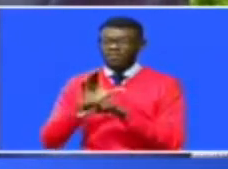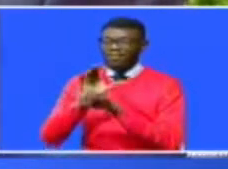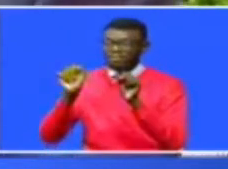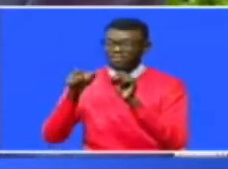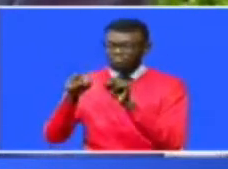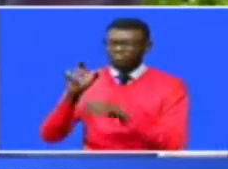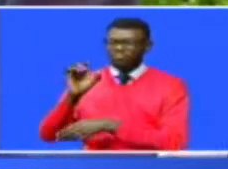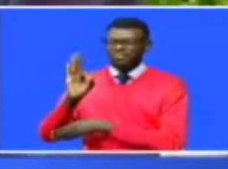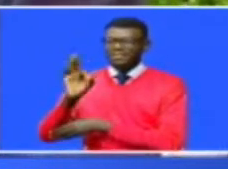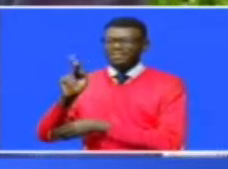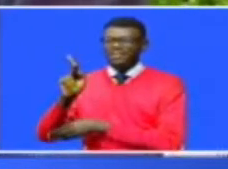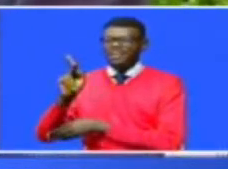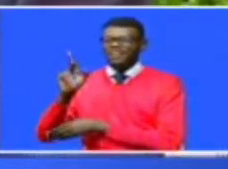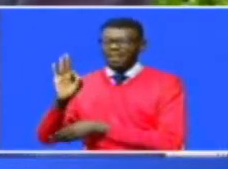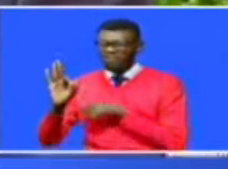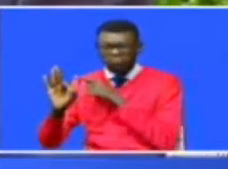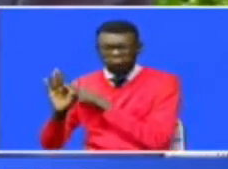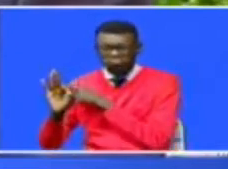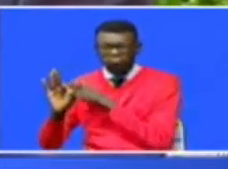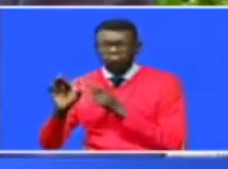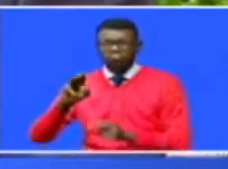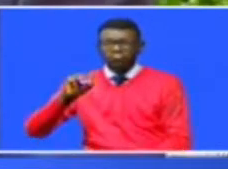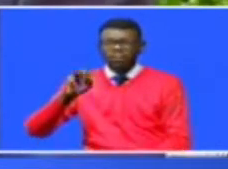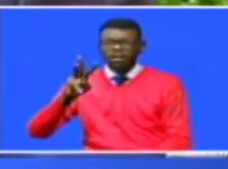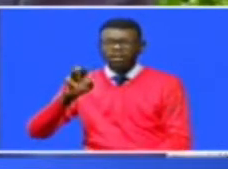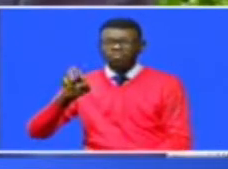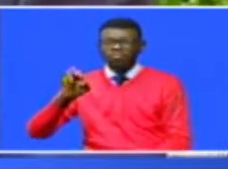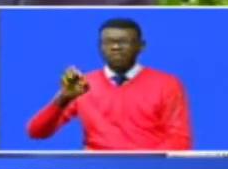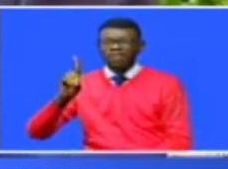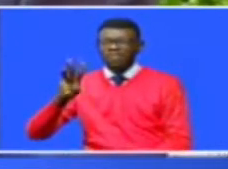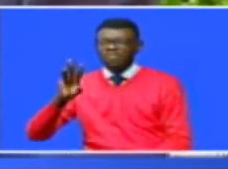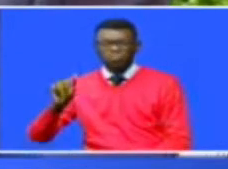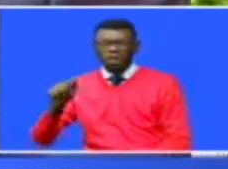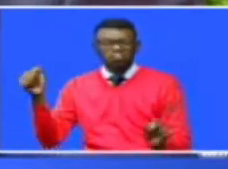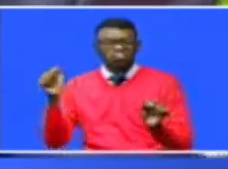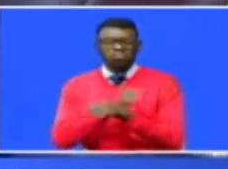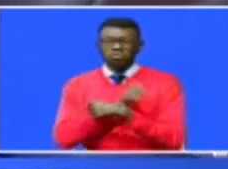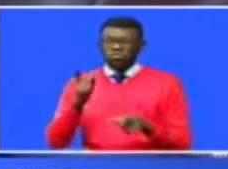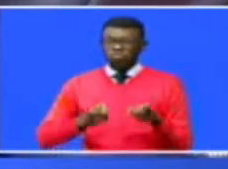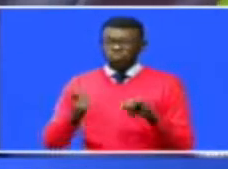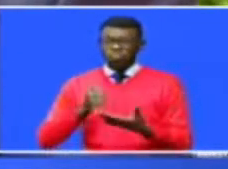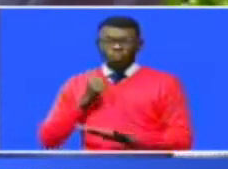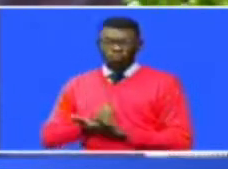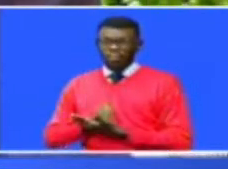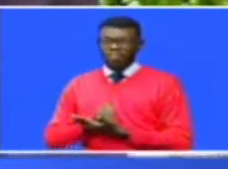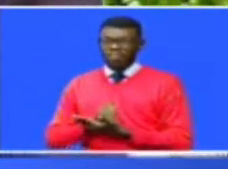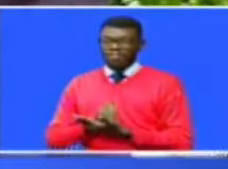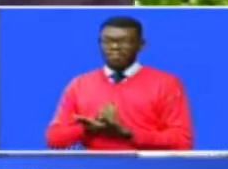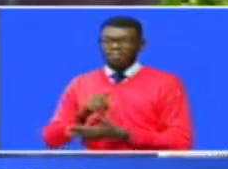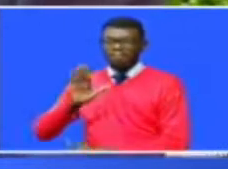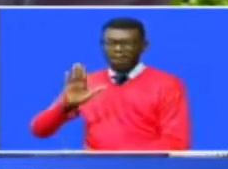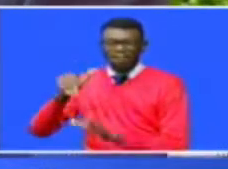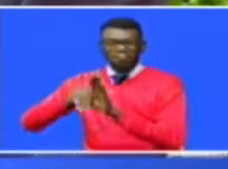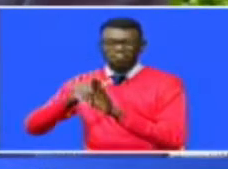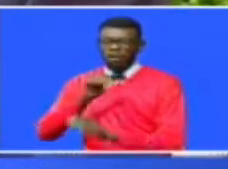Bwana Mwendwa hana uwezo wote wa kuendesha ofisi bila kamati yake ama executive